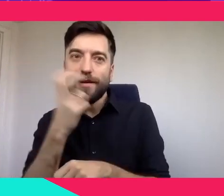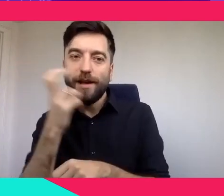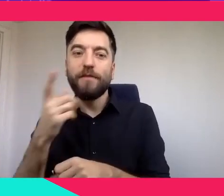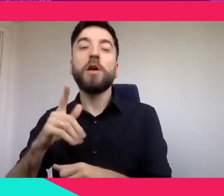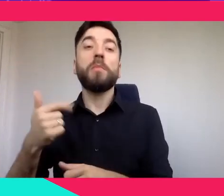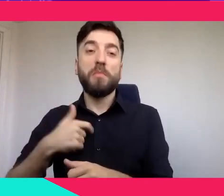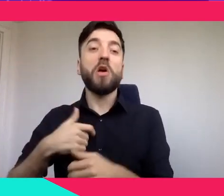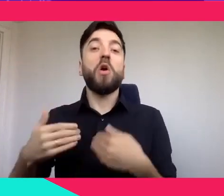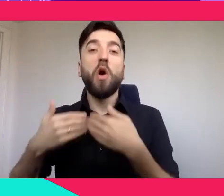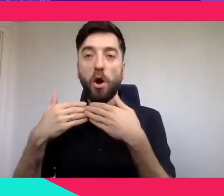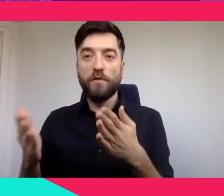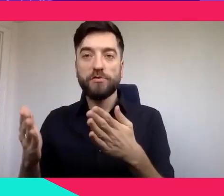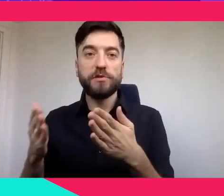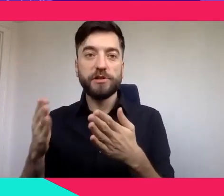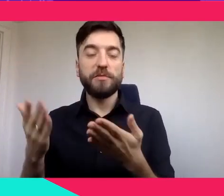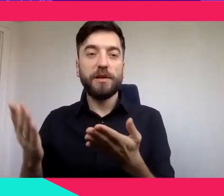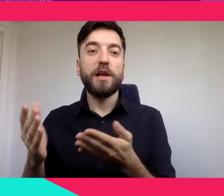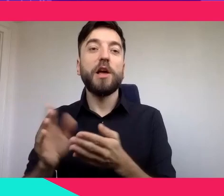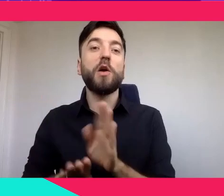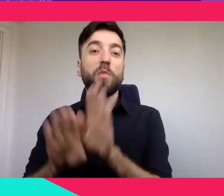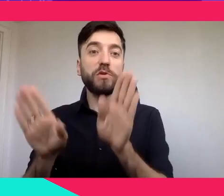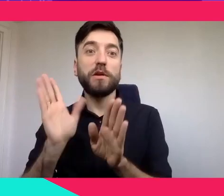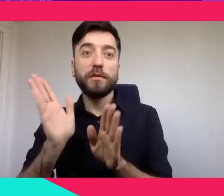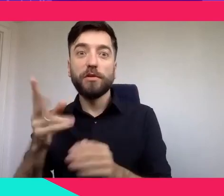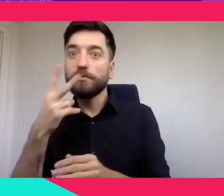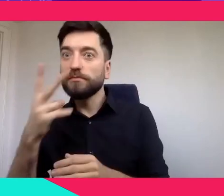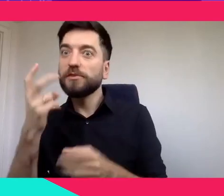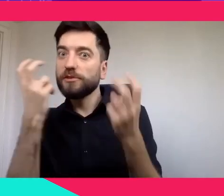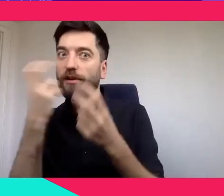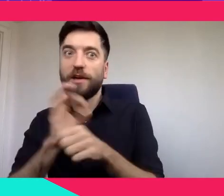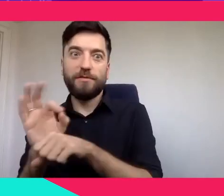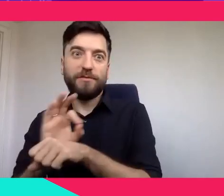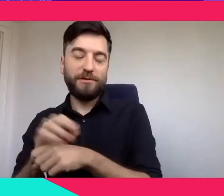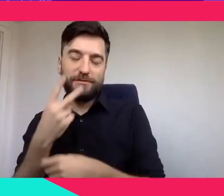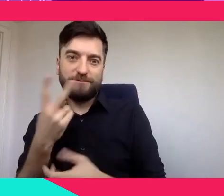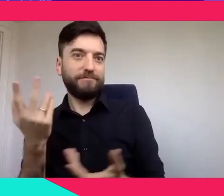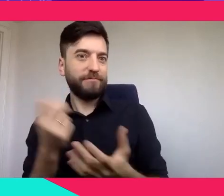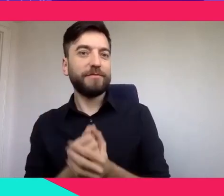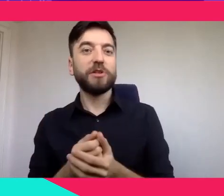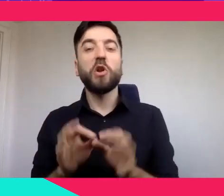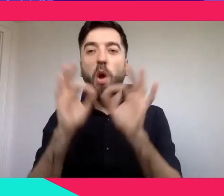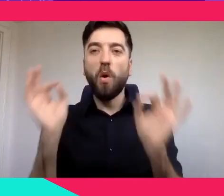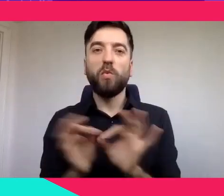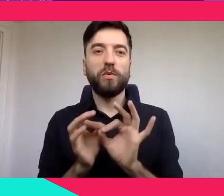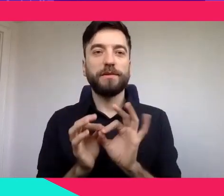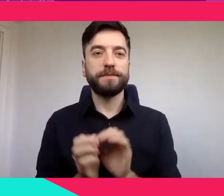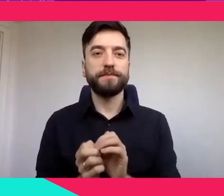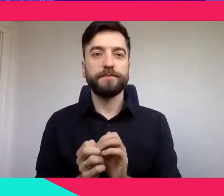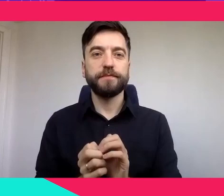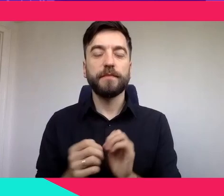talk. So basically, our work with opening up SMK is